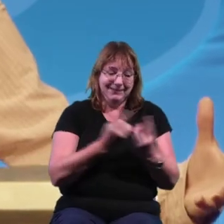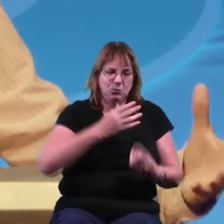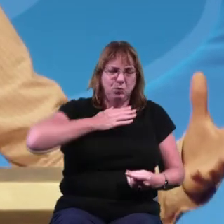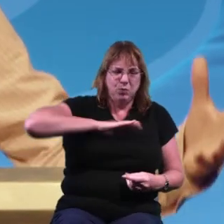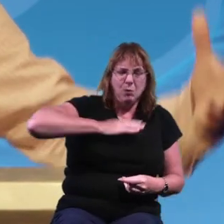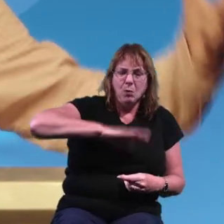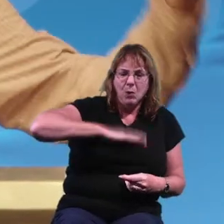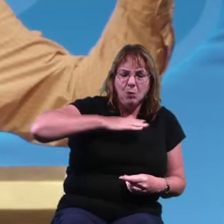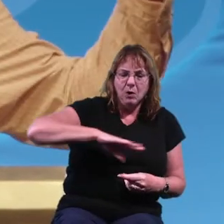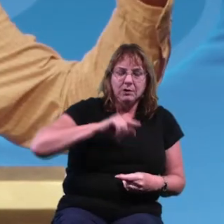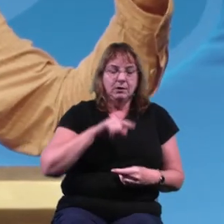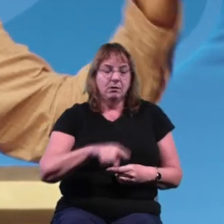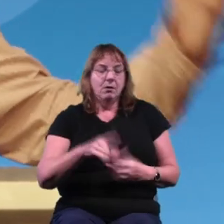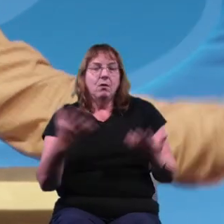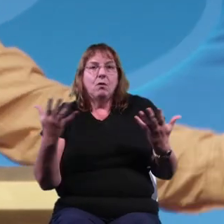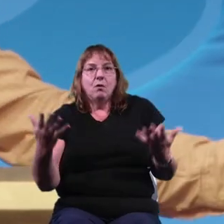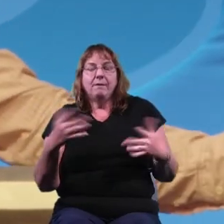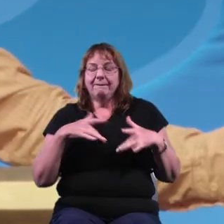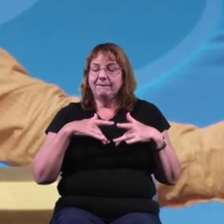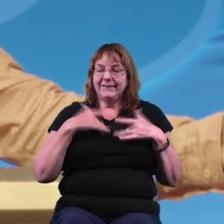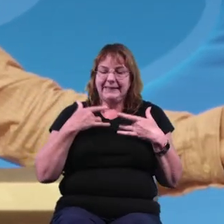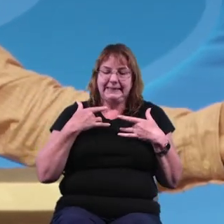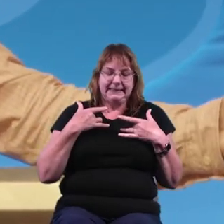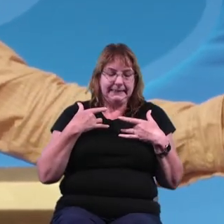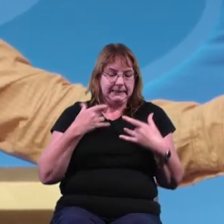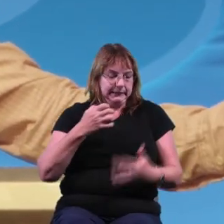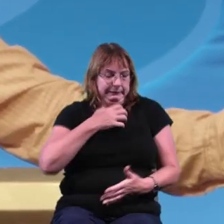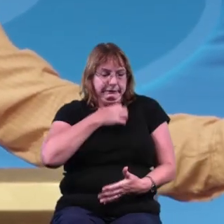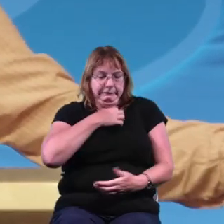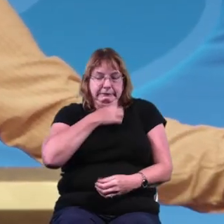want or things that we fear.